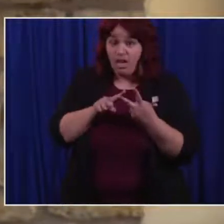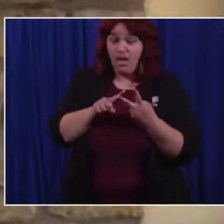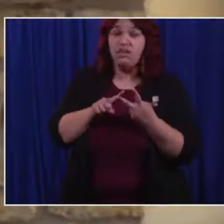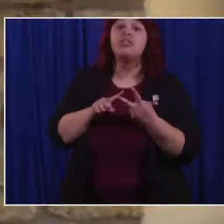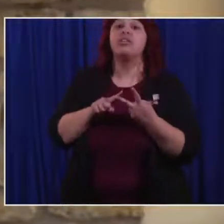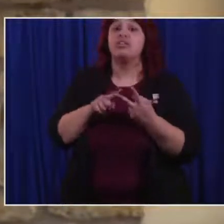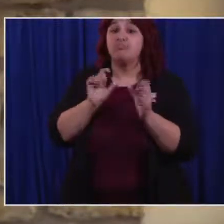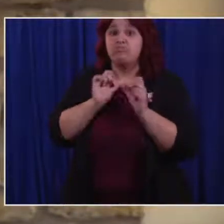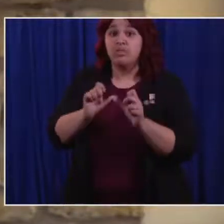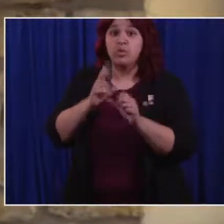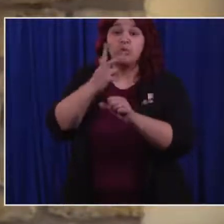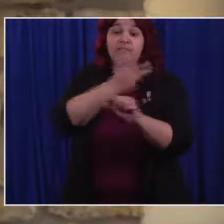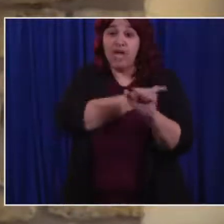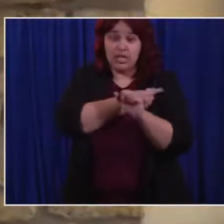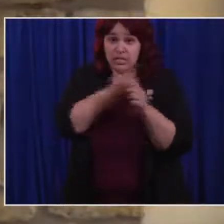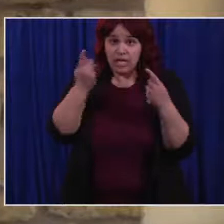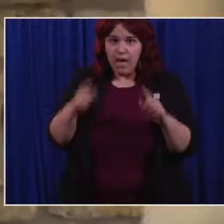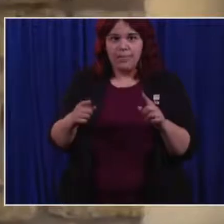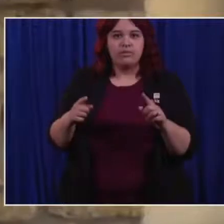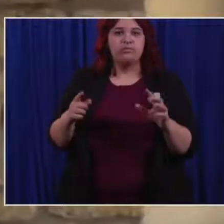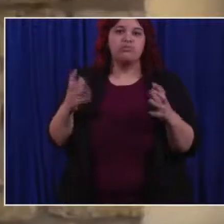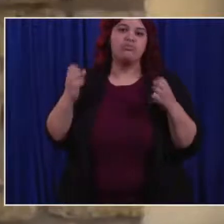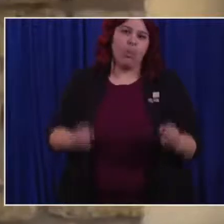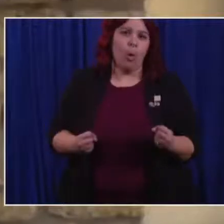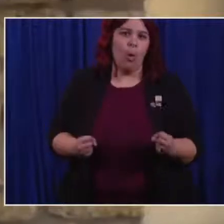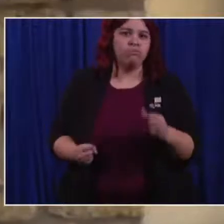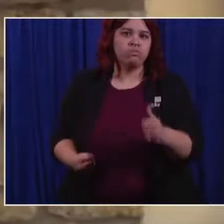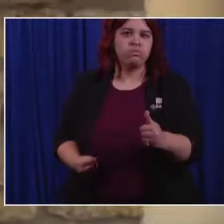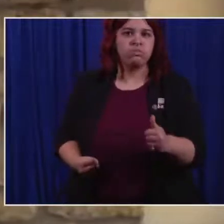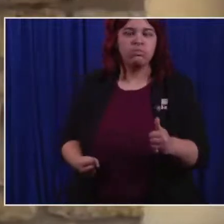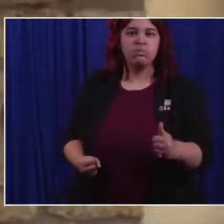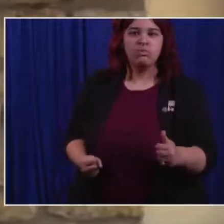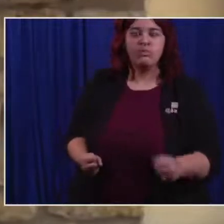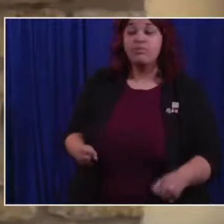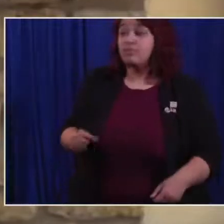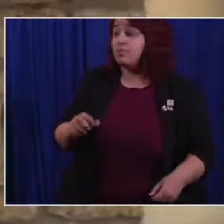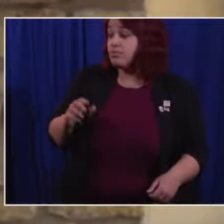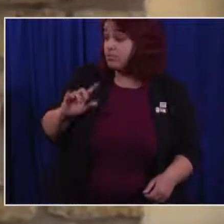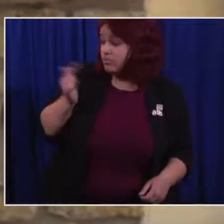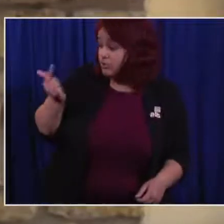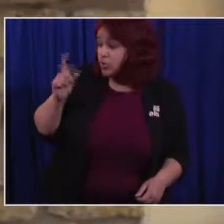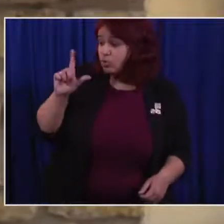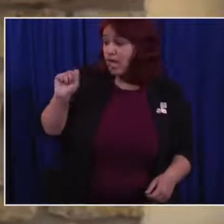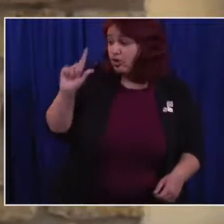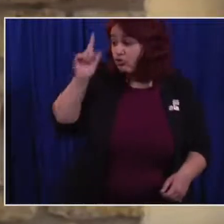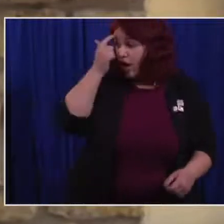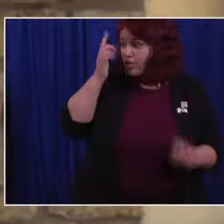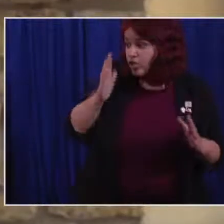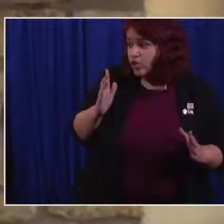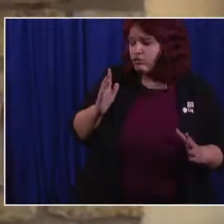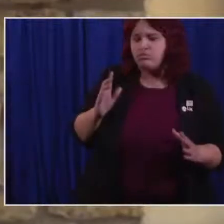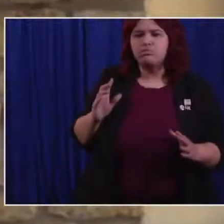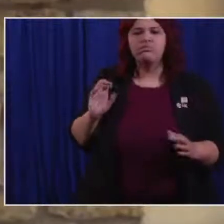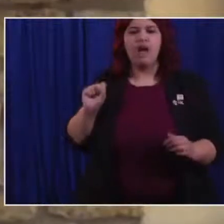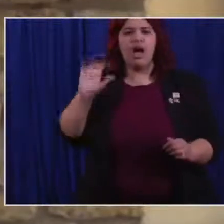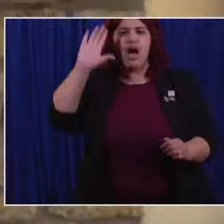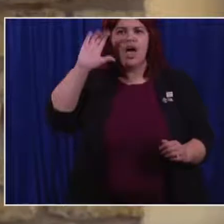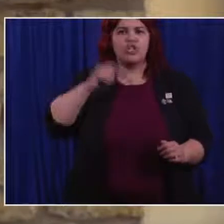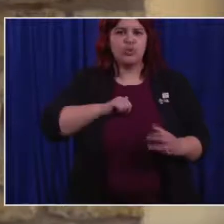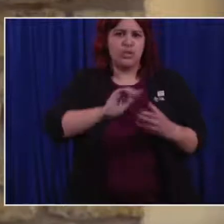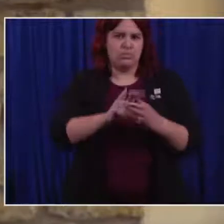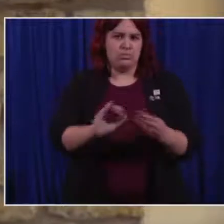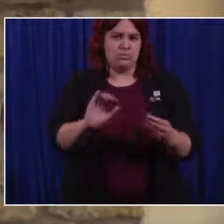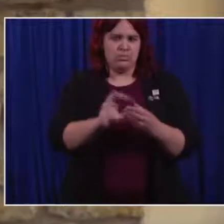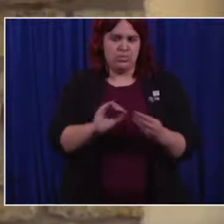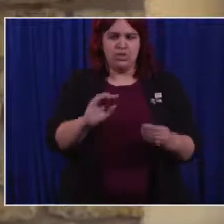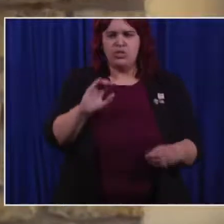Governor? John? I would just like to add something to Jim's questions. Jim, when I watch this, as